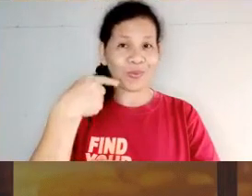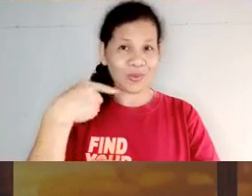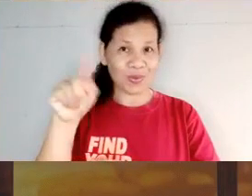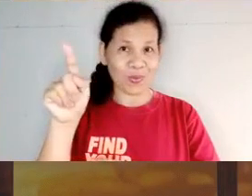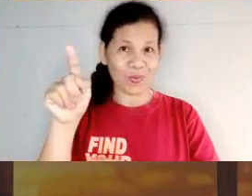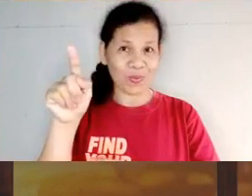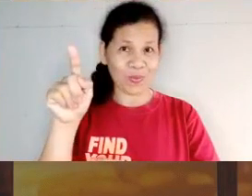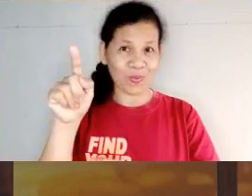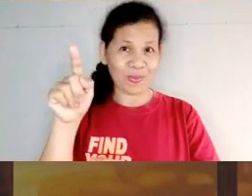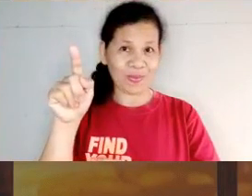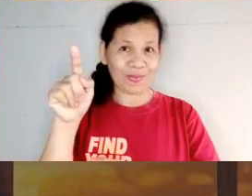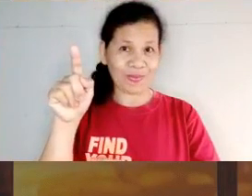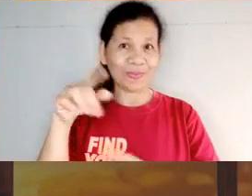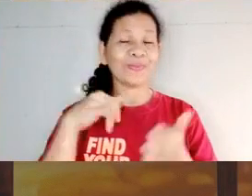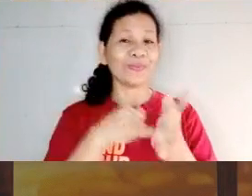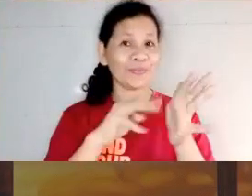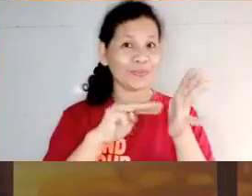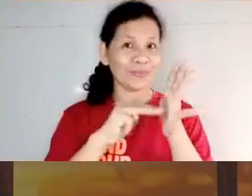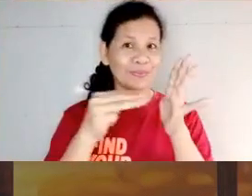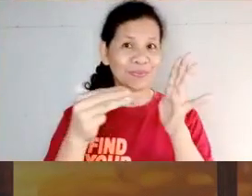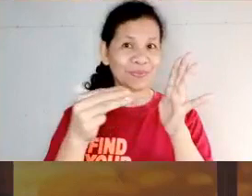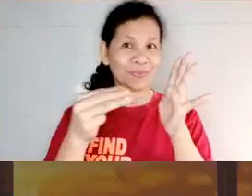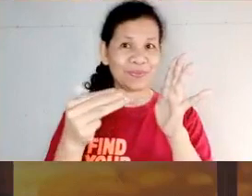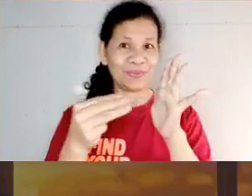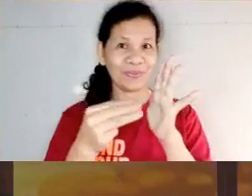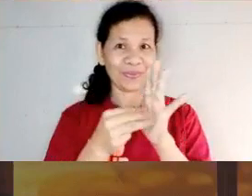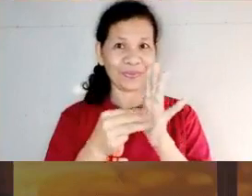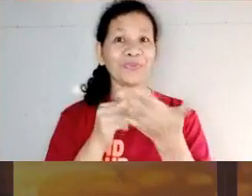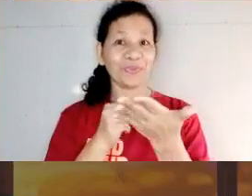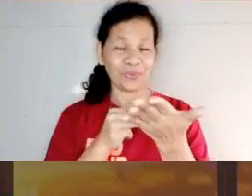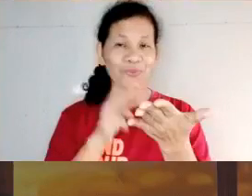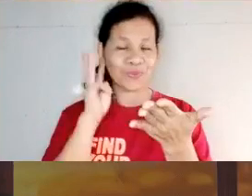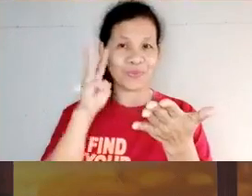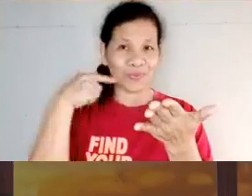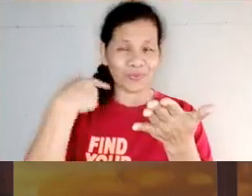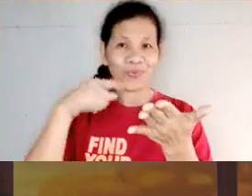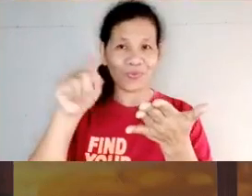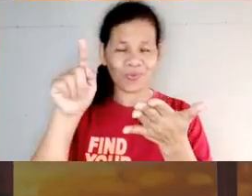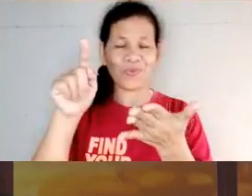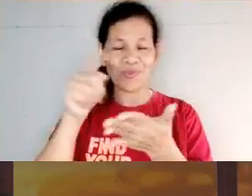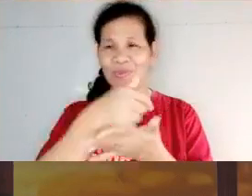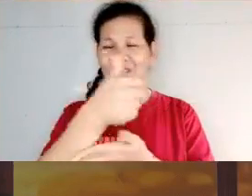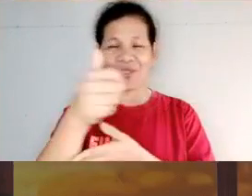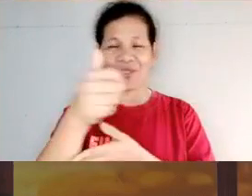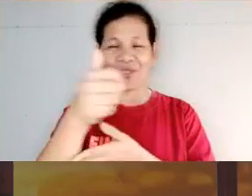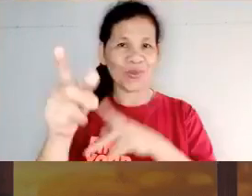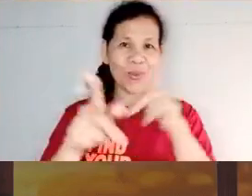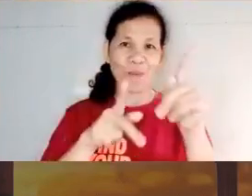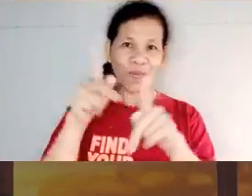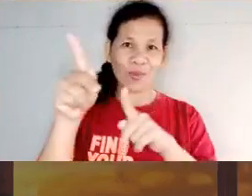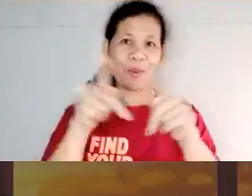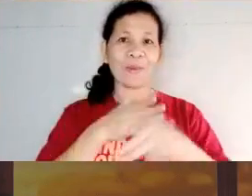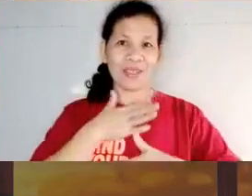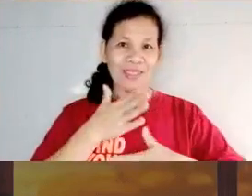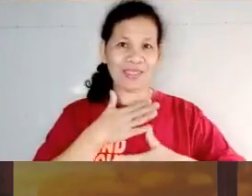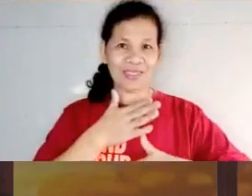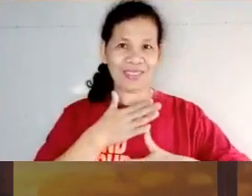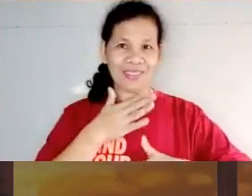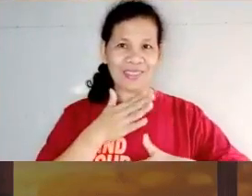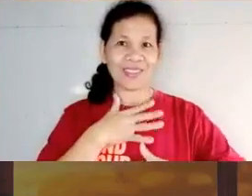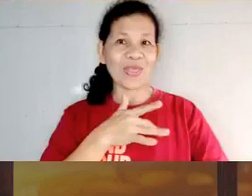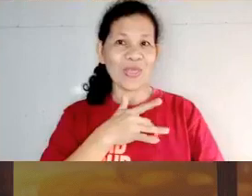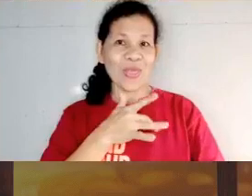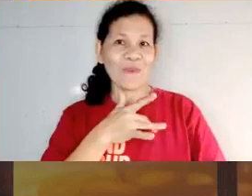it's the meaning, you will go and make people happy. You will go and make people feel